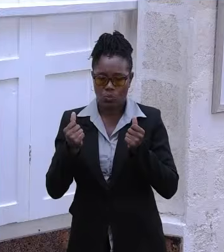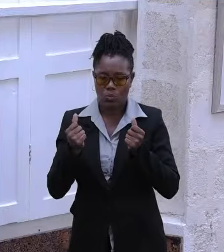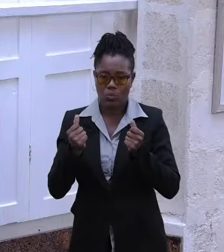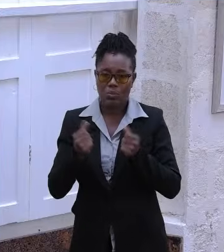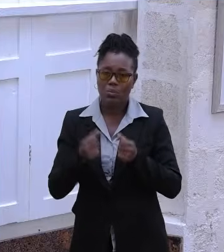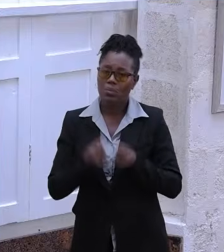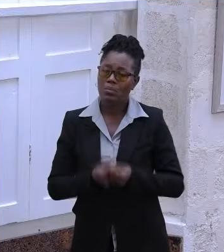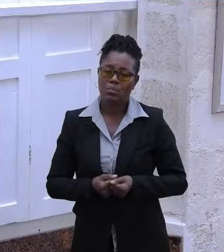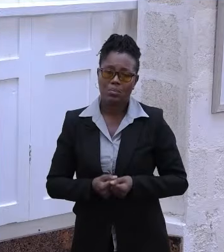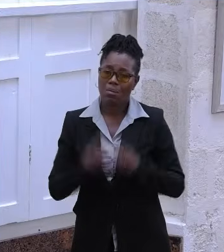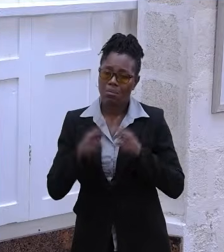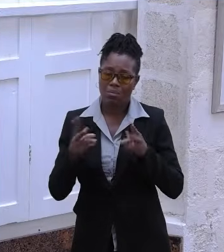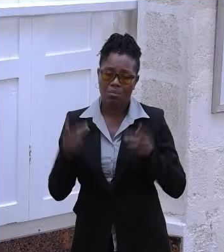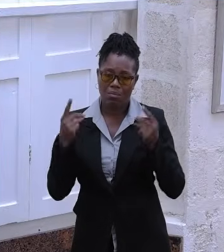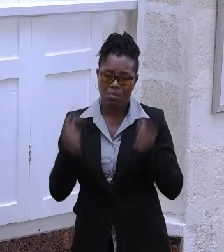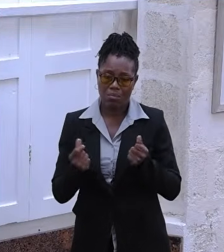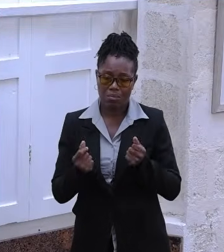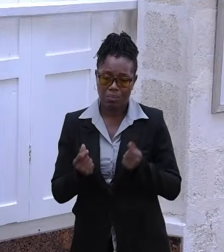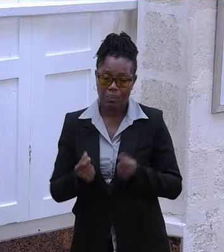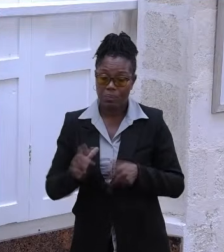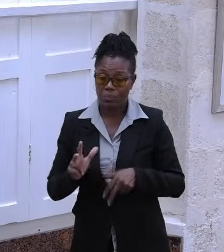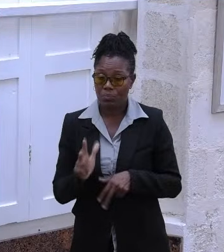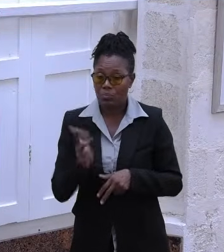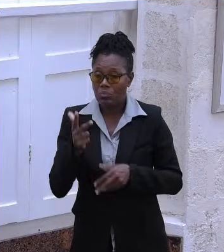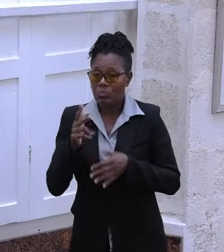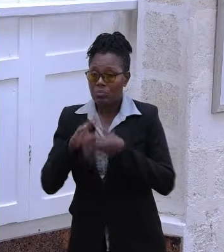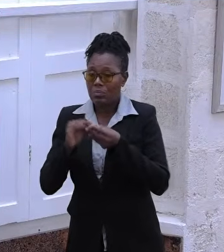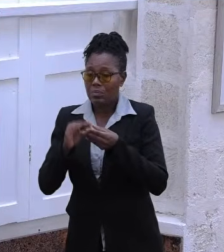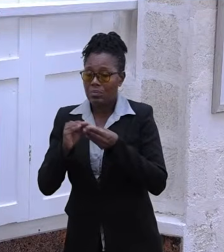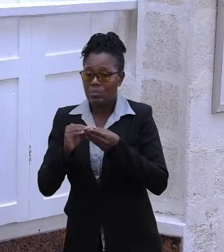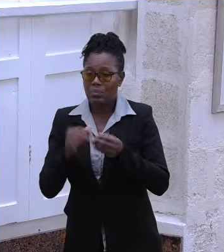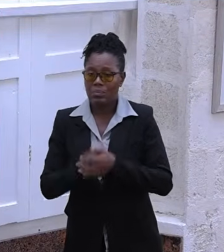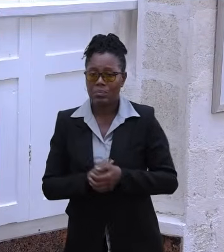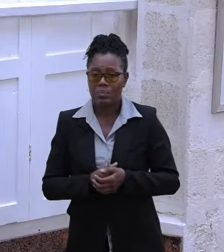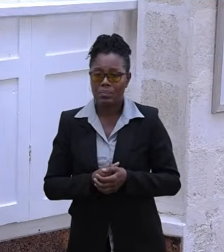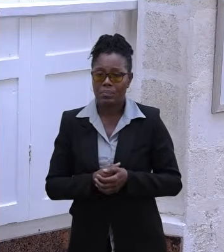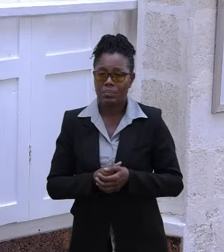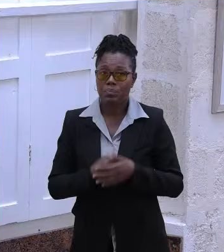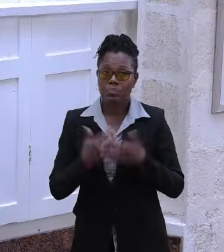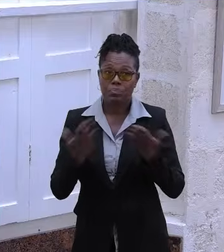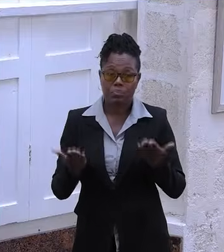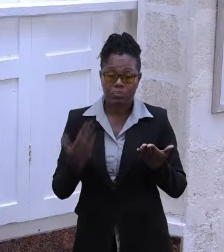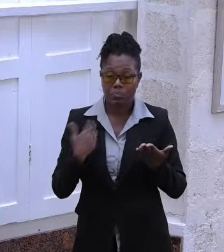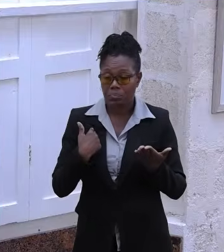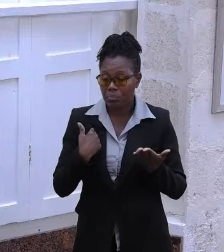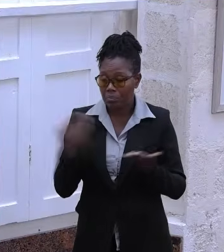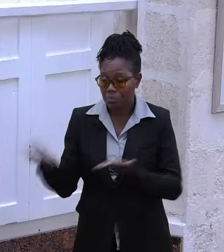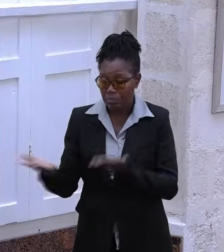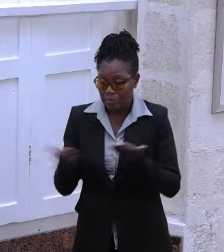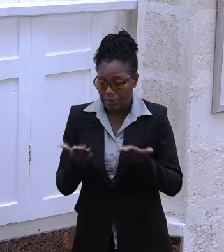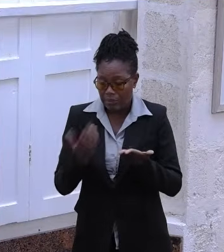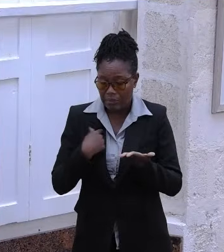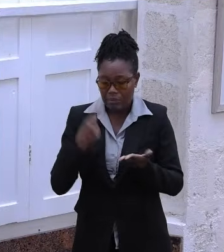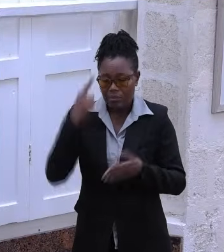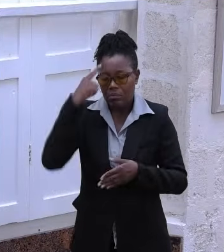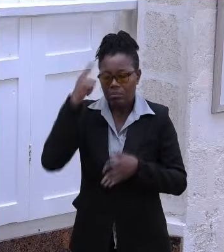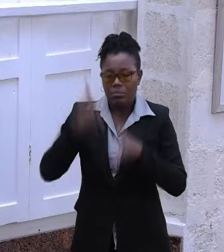I will throw into a third factor, which I think comes into the, and it has not been raised by the submissions, but comes under the same